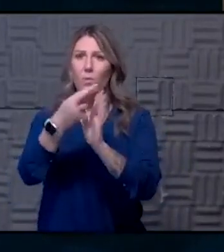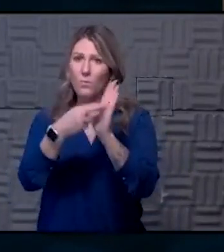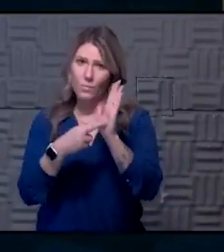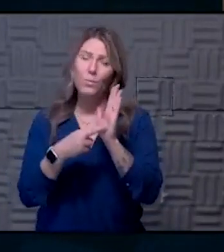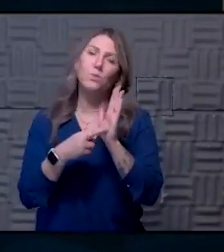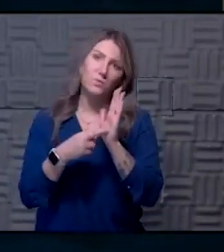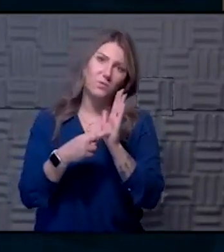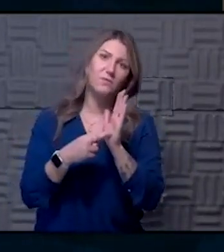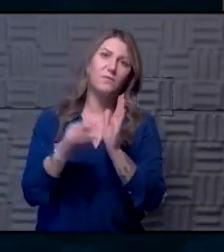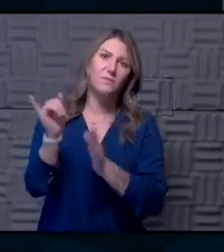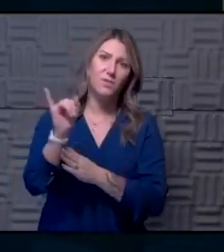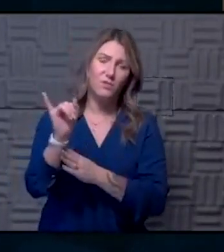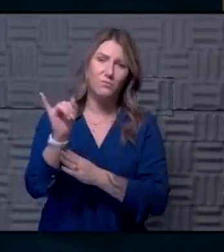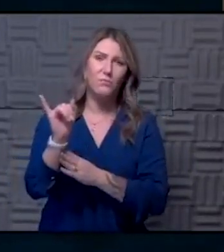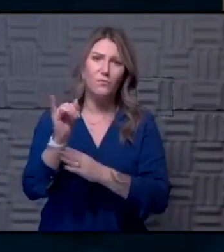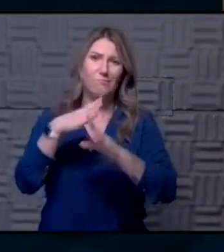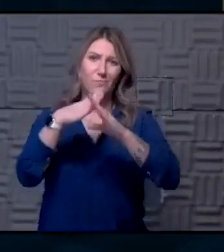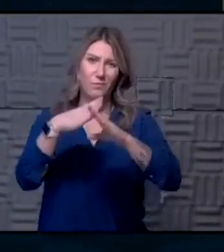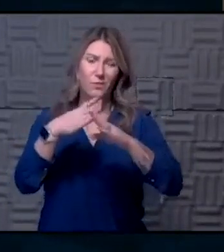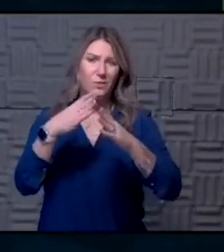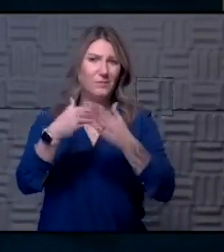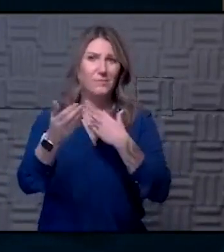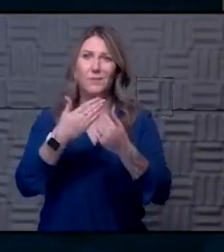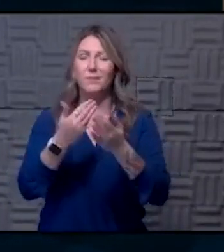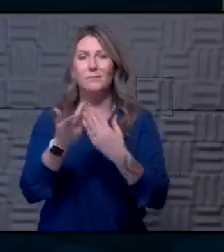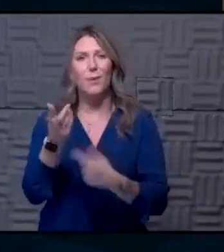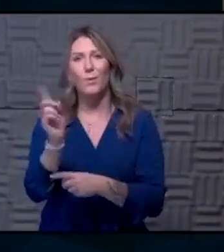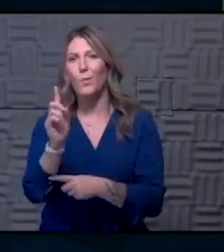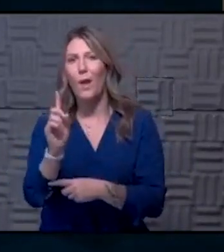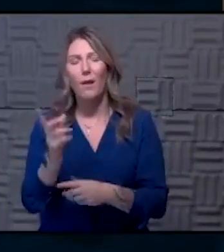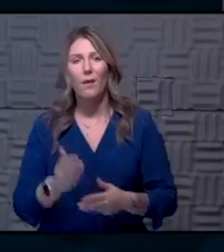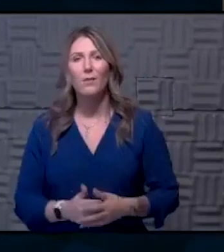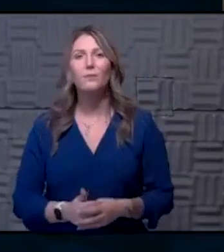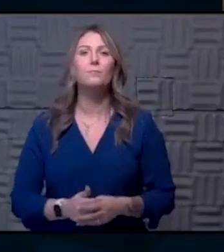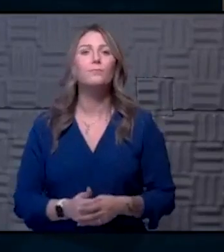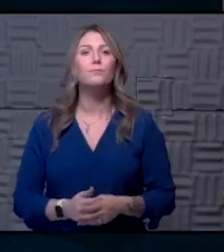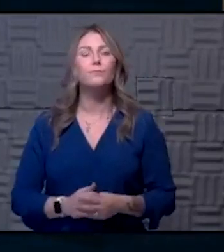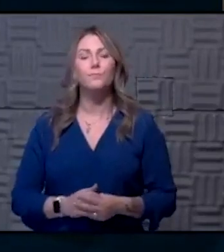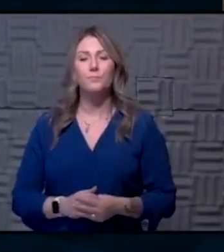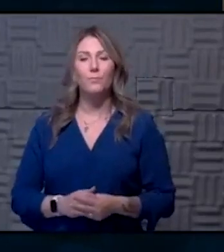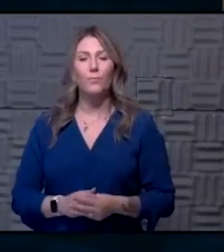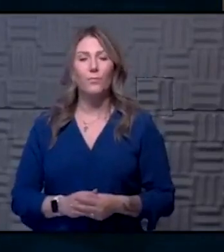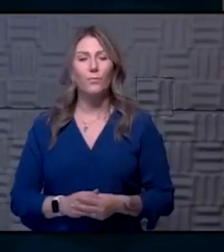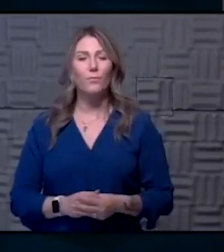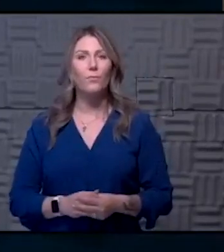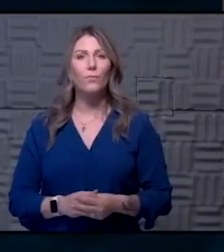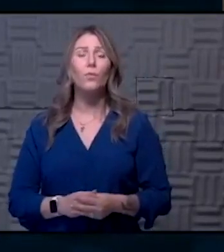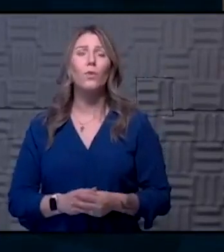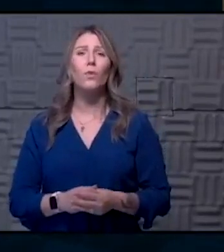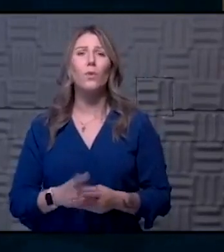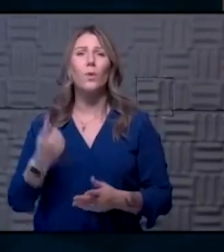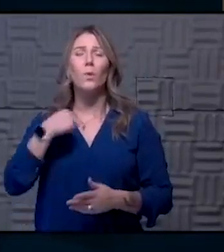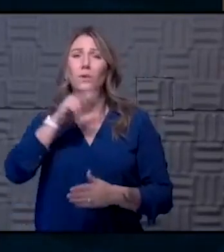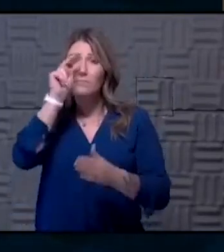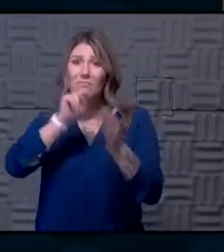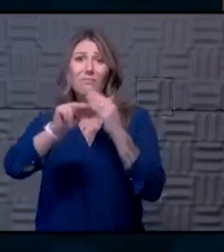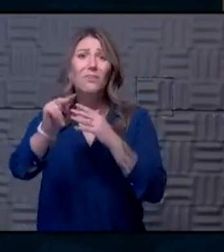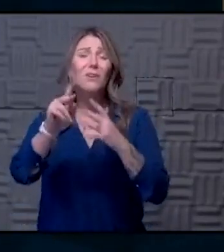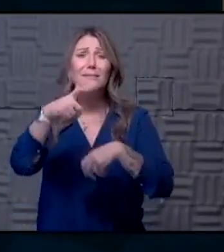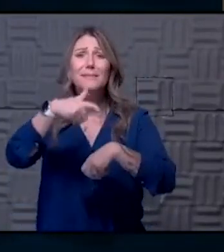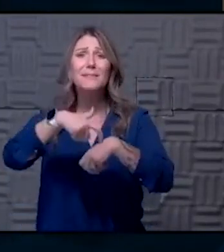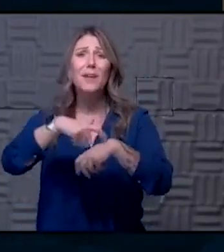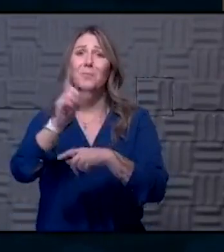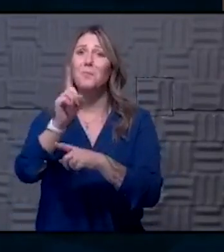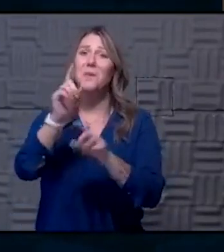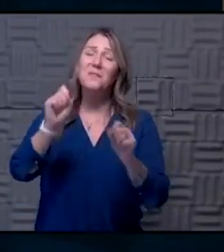of infection prevention no matter where we are. And I think that we're looking forward to a time when we'll be able